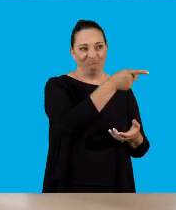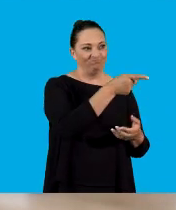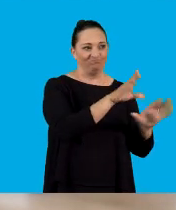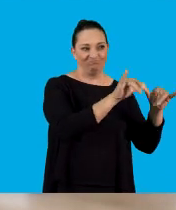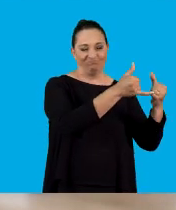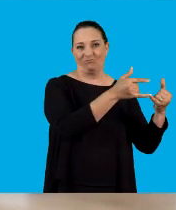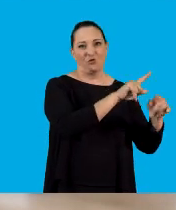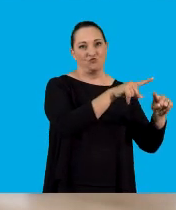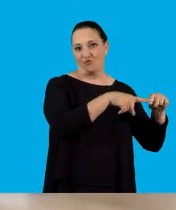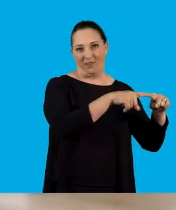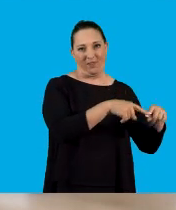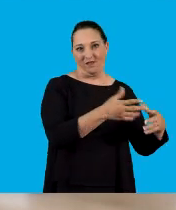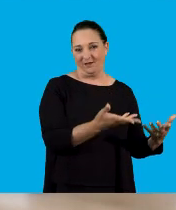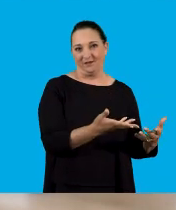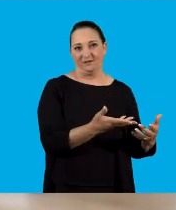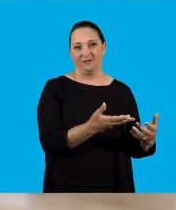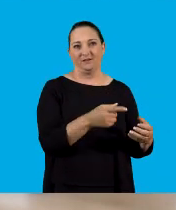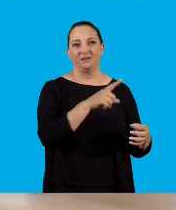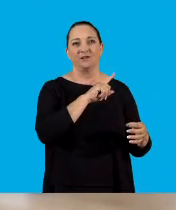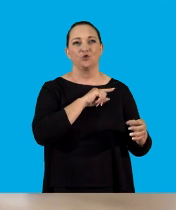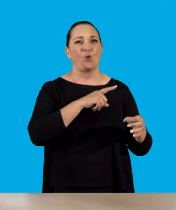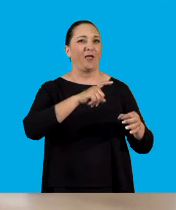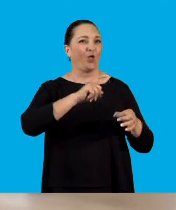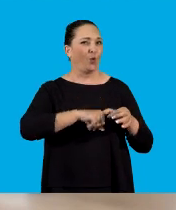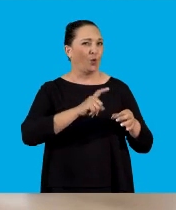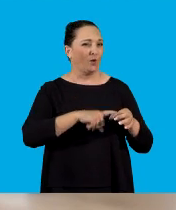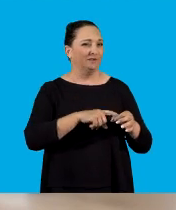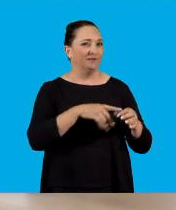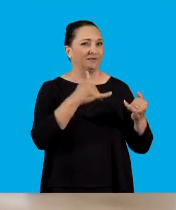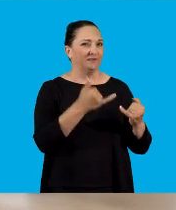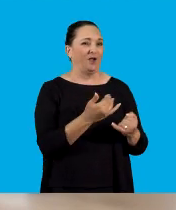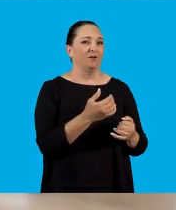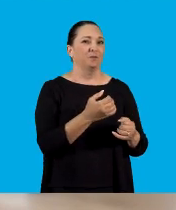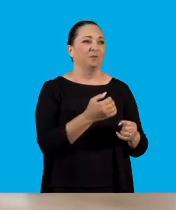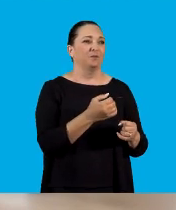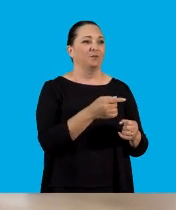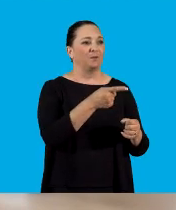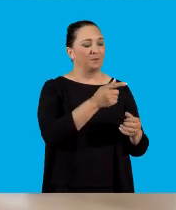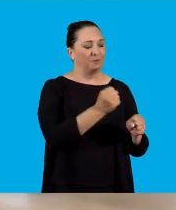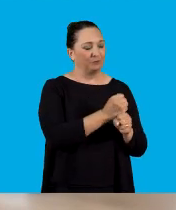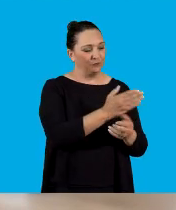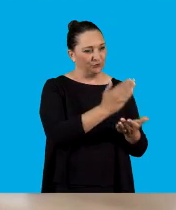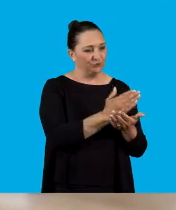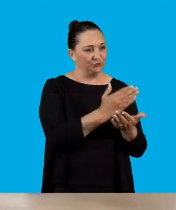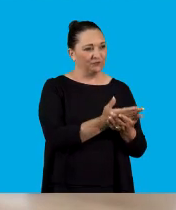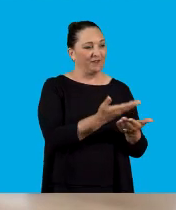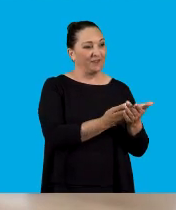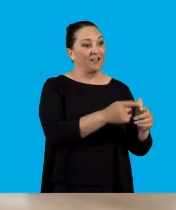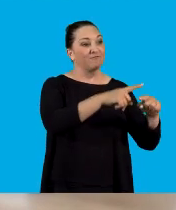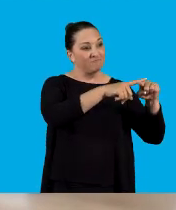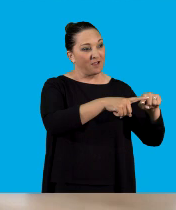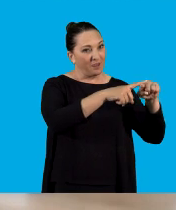And we talked about the quality indicators to say a purchasing function has to make sure that they get